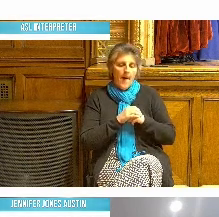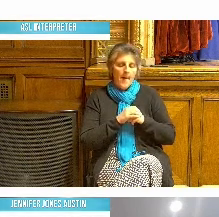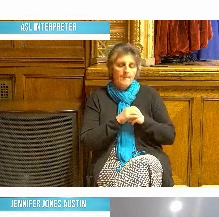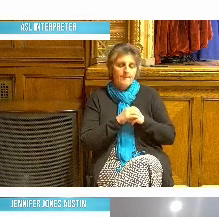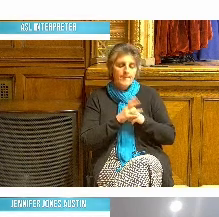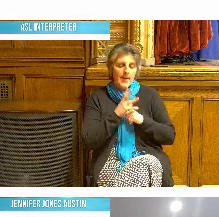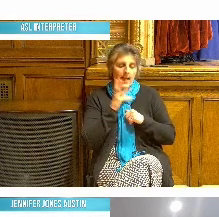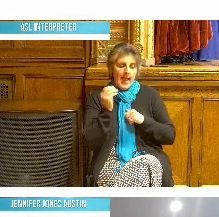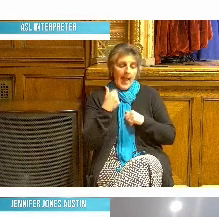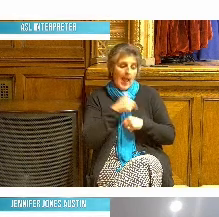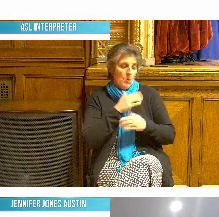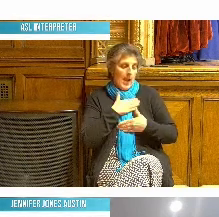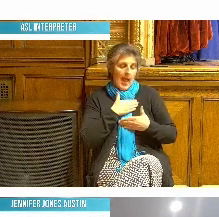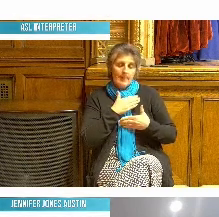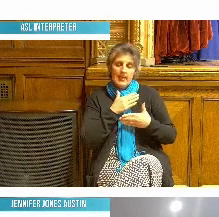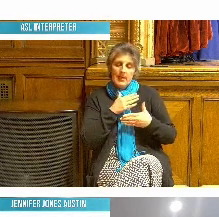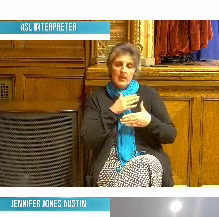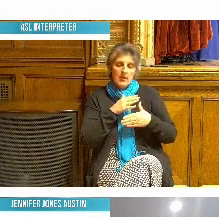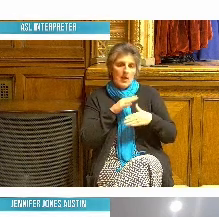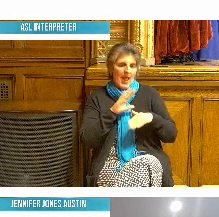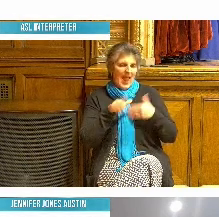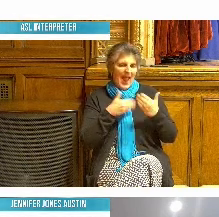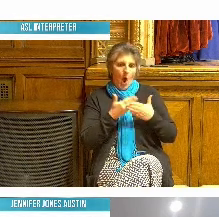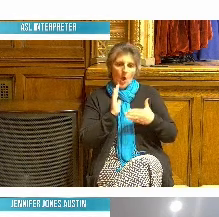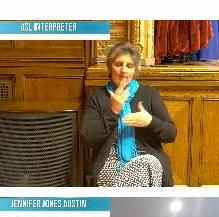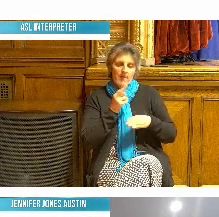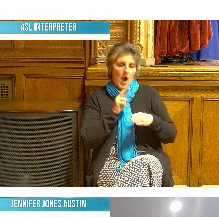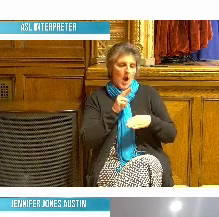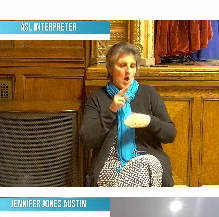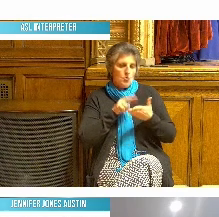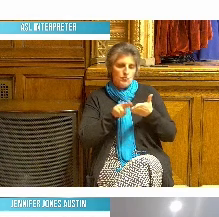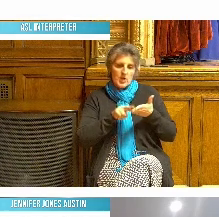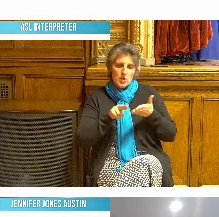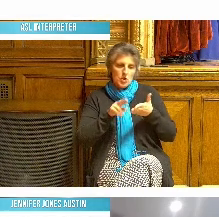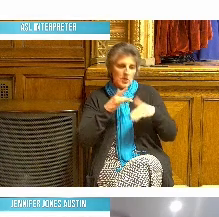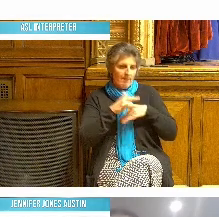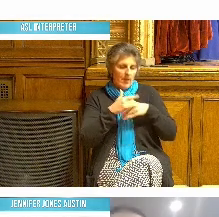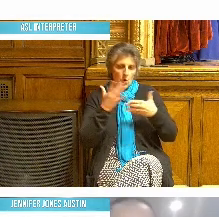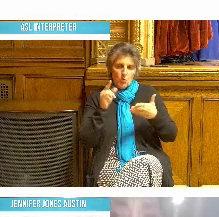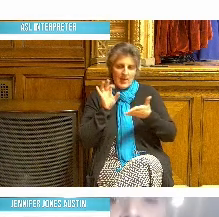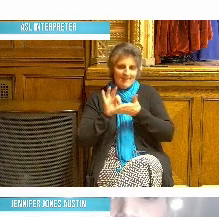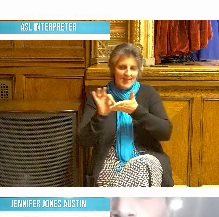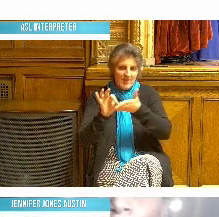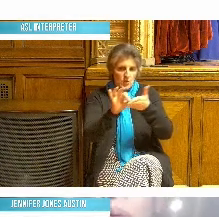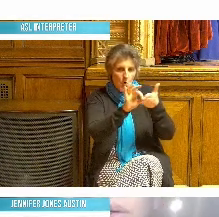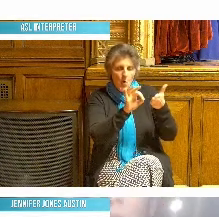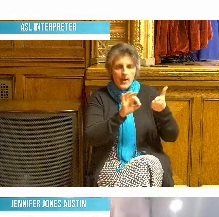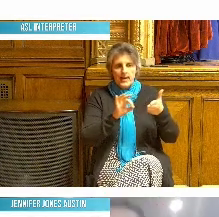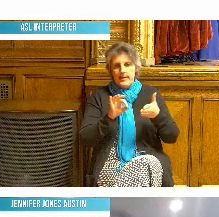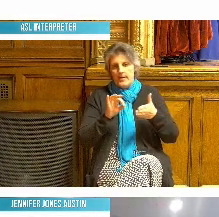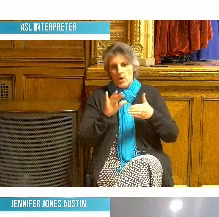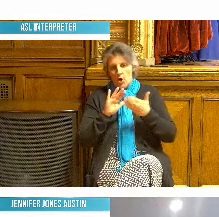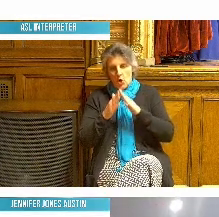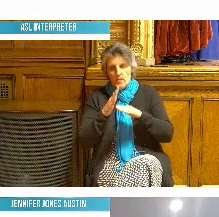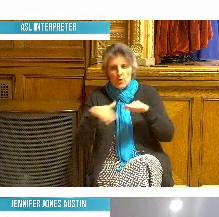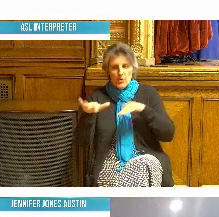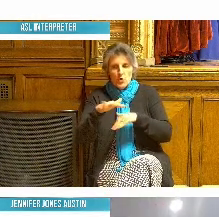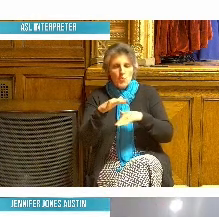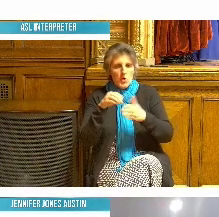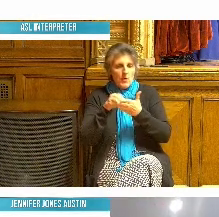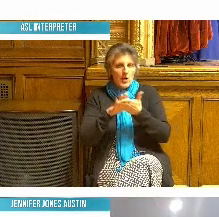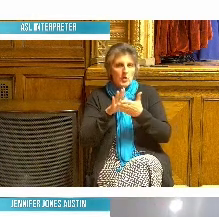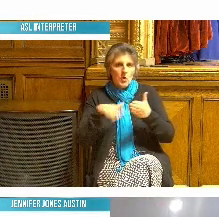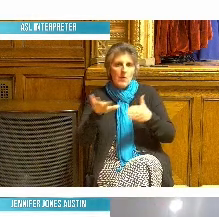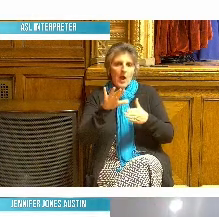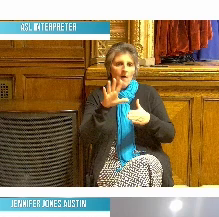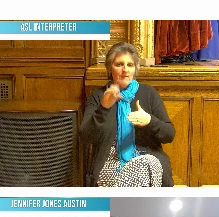And we're happy to make any and all of our research available. We've inventoried urban renewal records from around 50 locations across